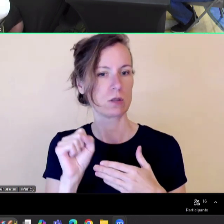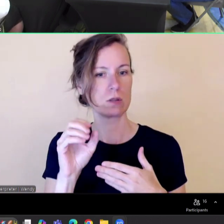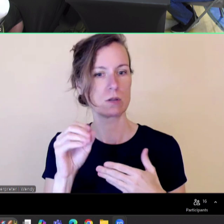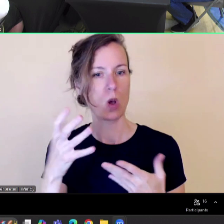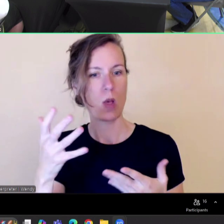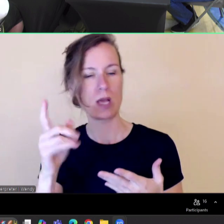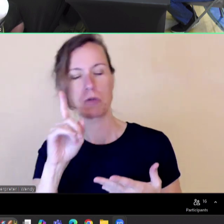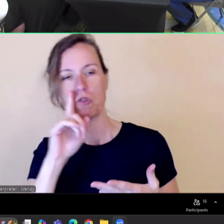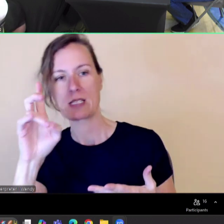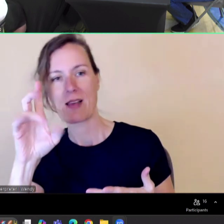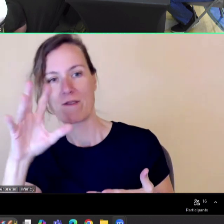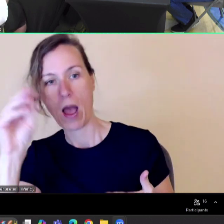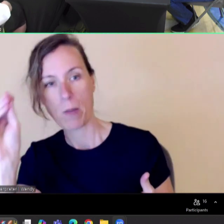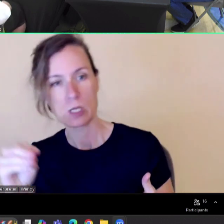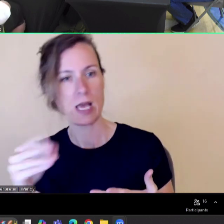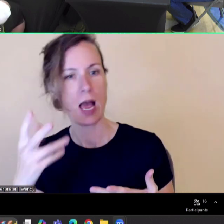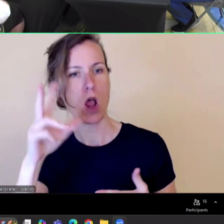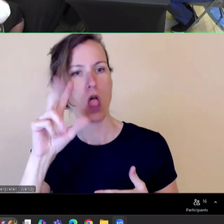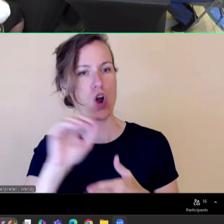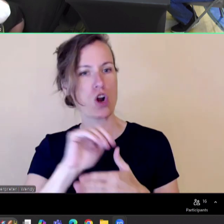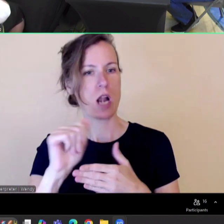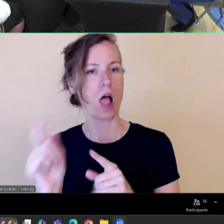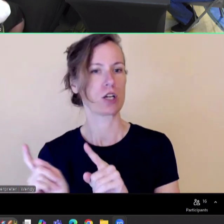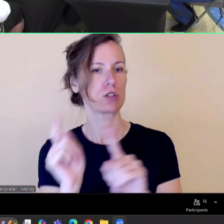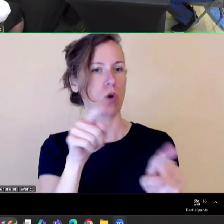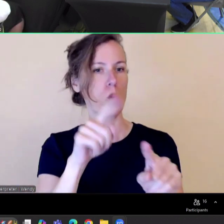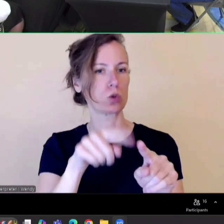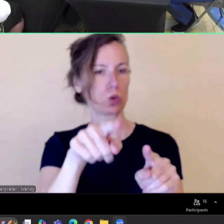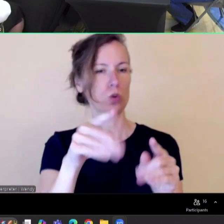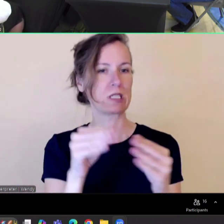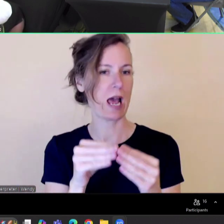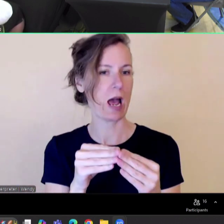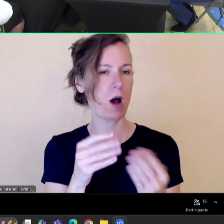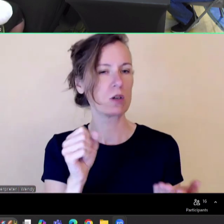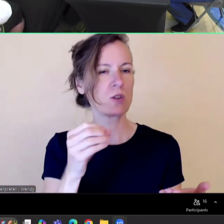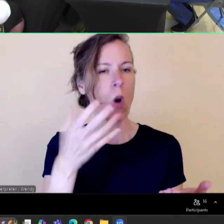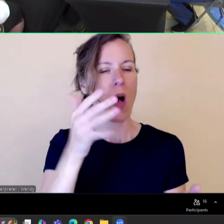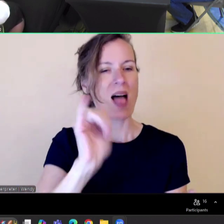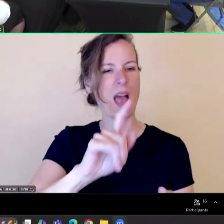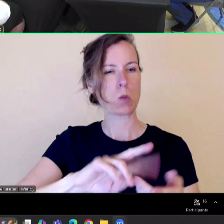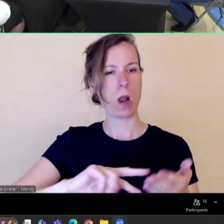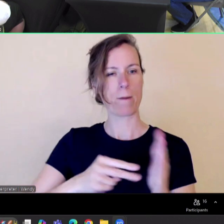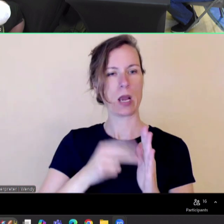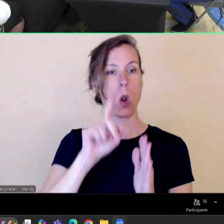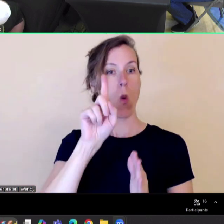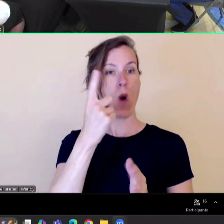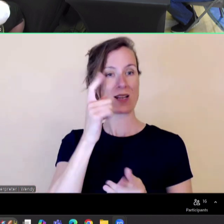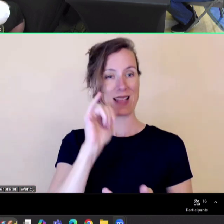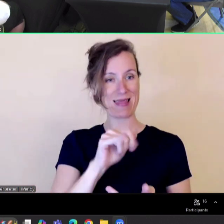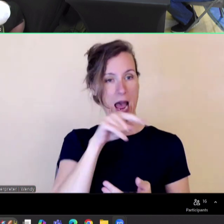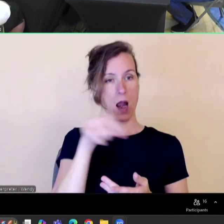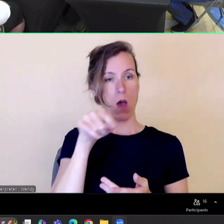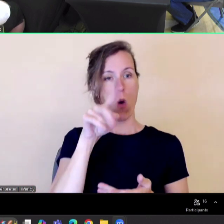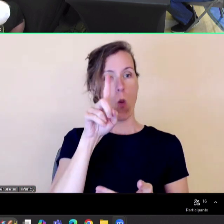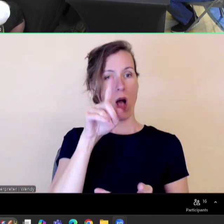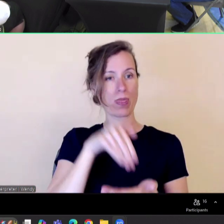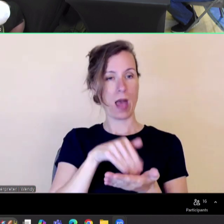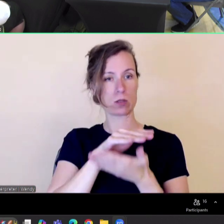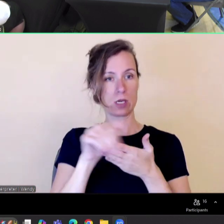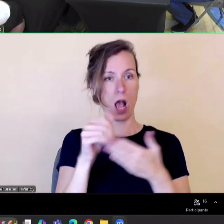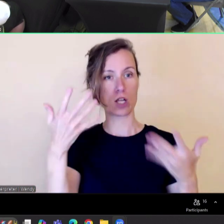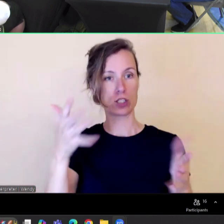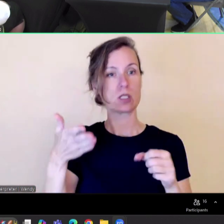going to go to you all. So that's what I mean. Once that $1,000 of the maintenance is covered, then it very quickly becomes more